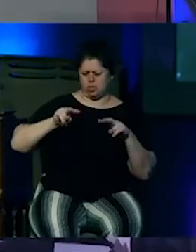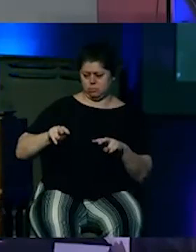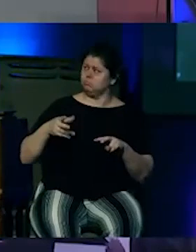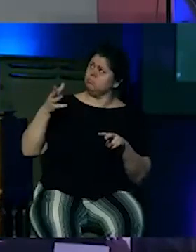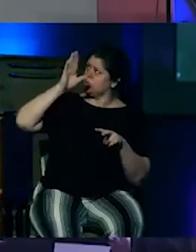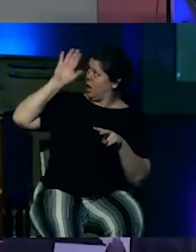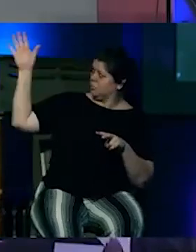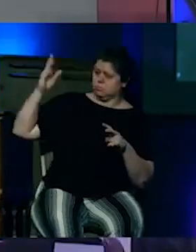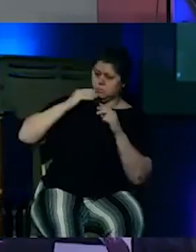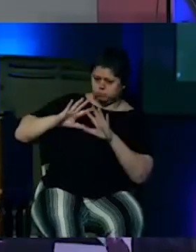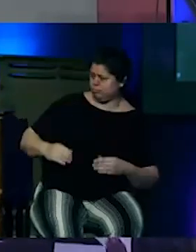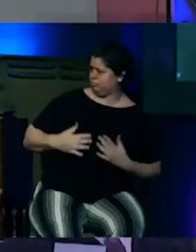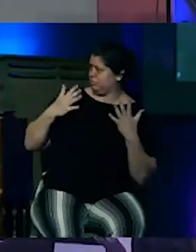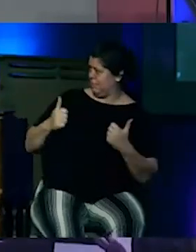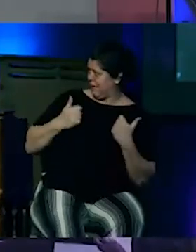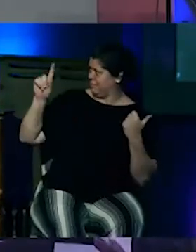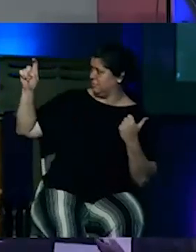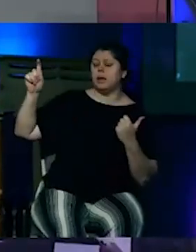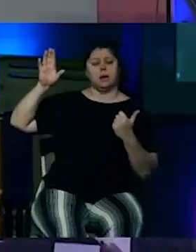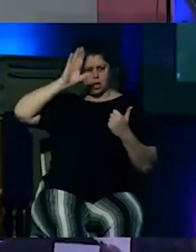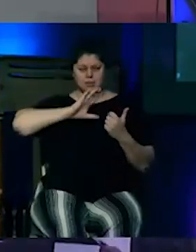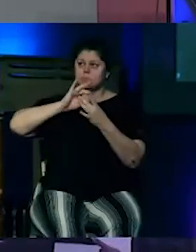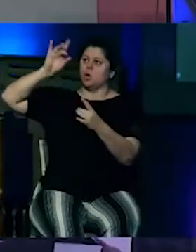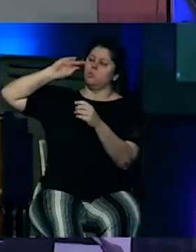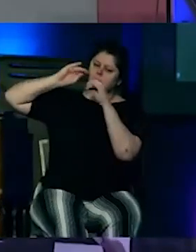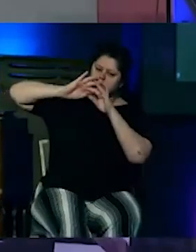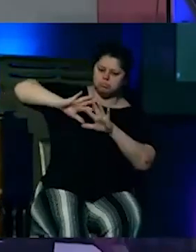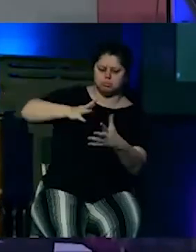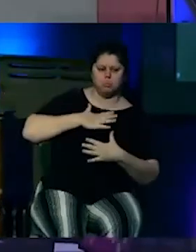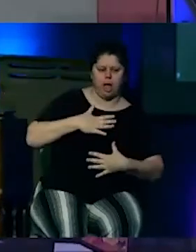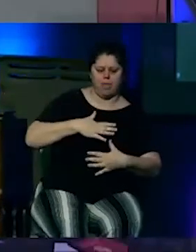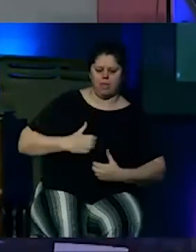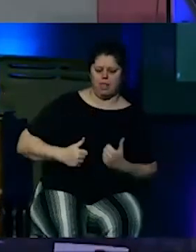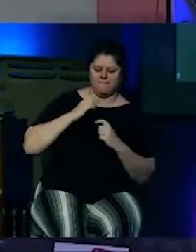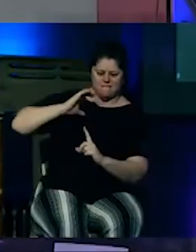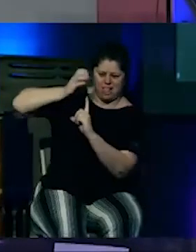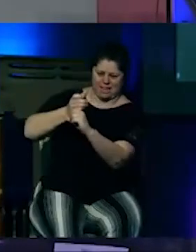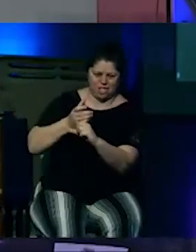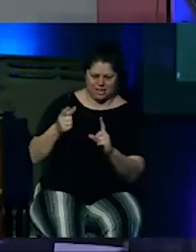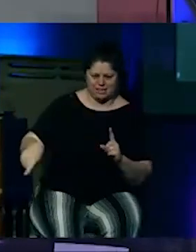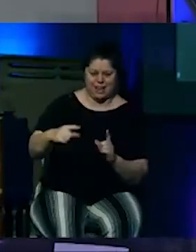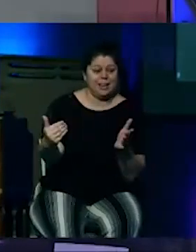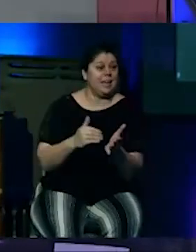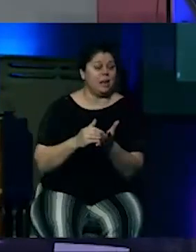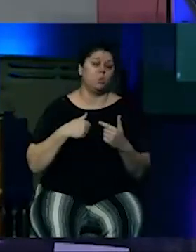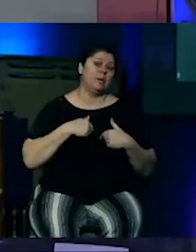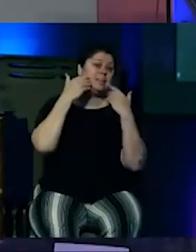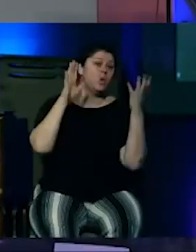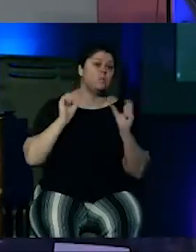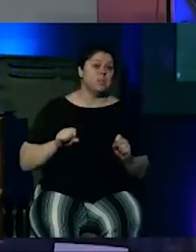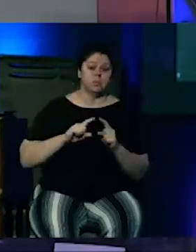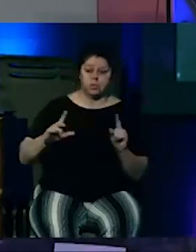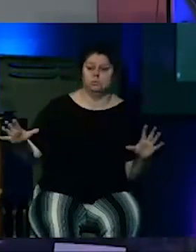live? And the Spirit of God will come and put flesh and breath and life again into that which we do not know is possible to